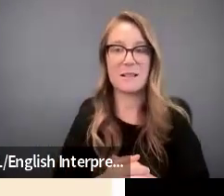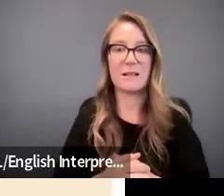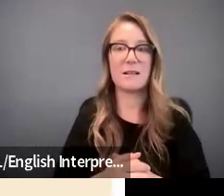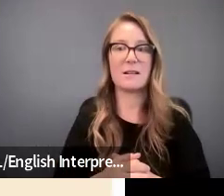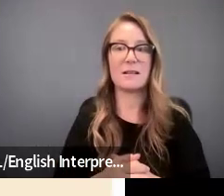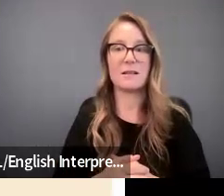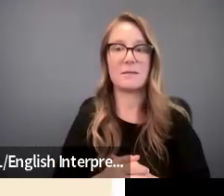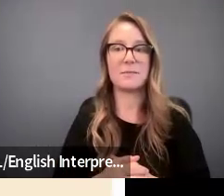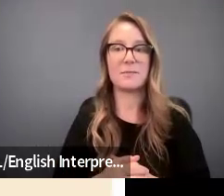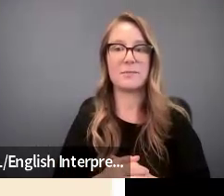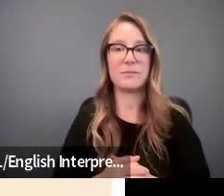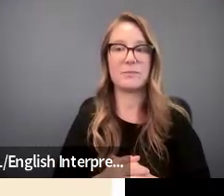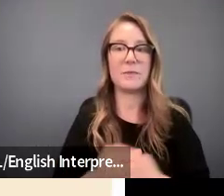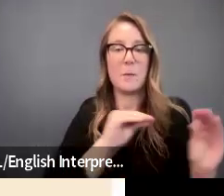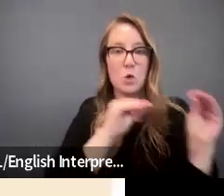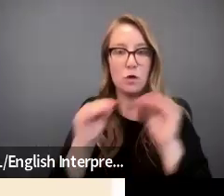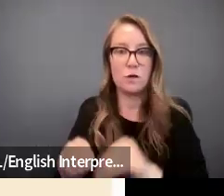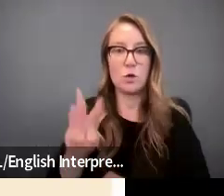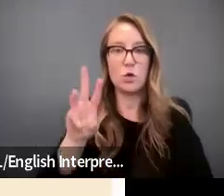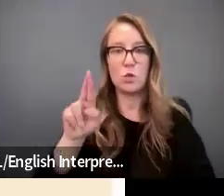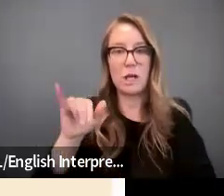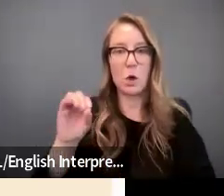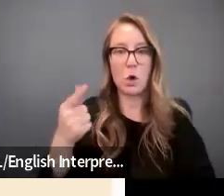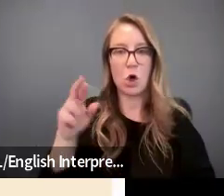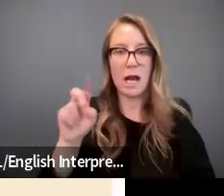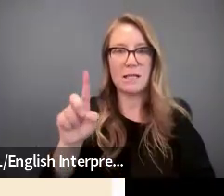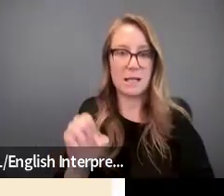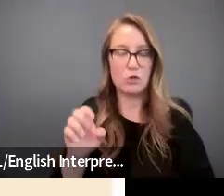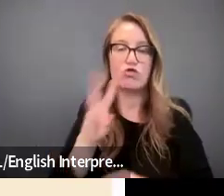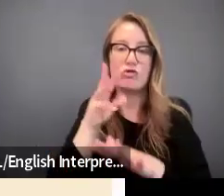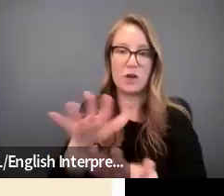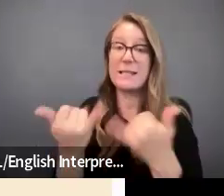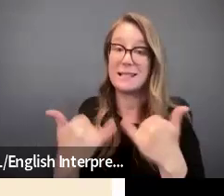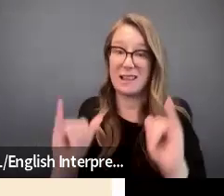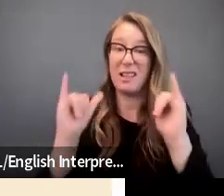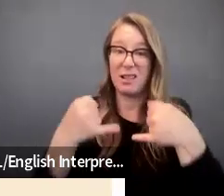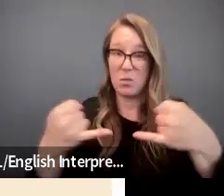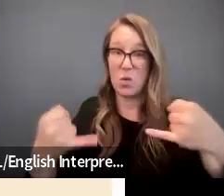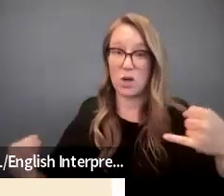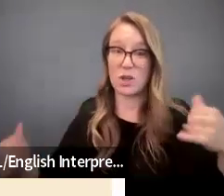moved to the Rio Grande River, where the border still is today.